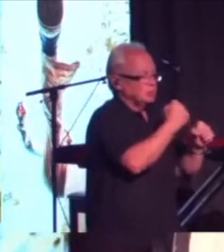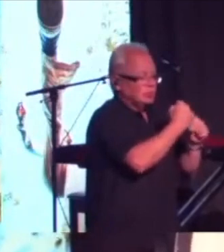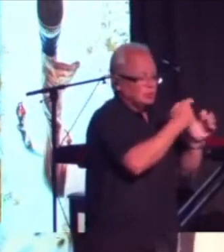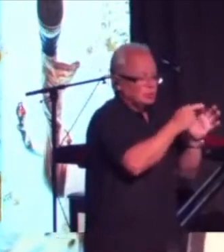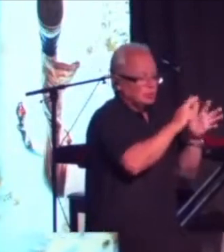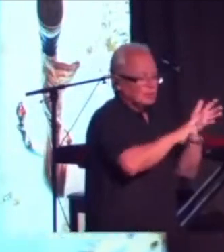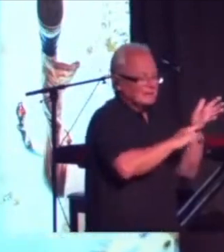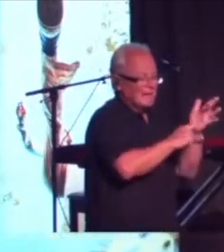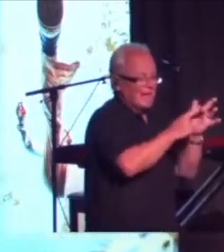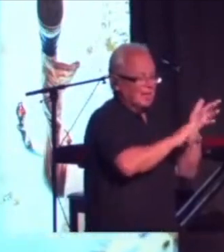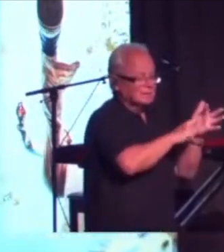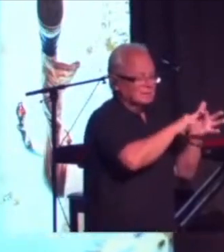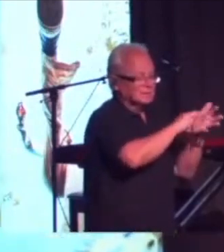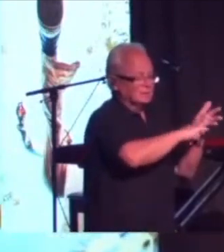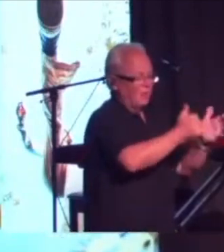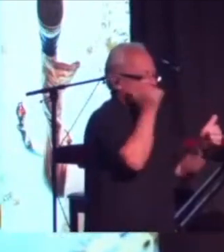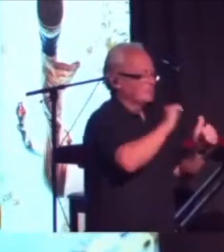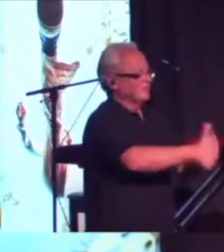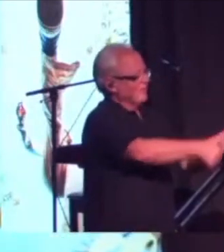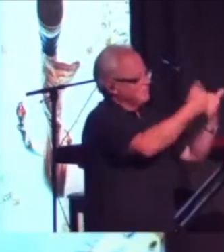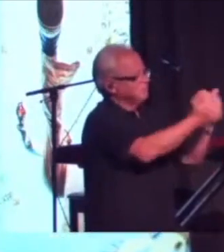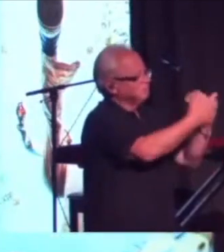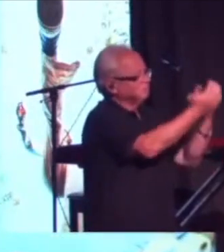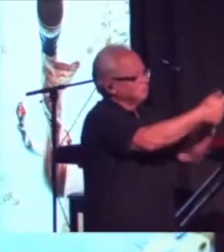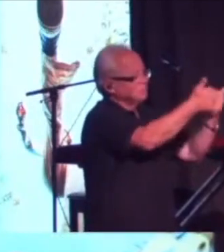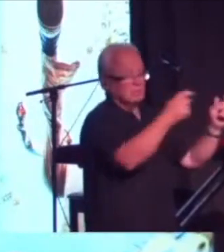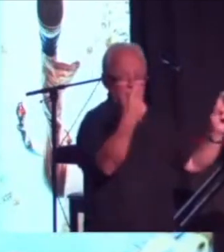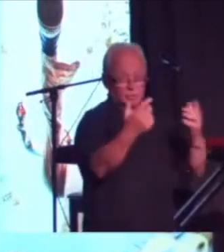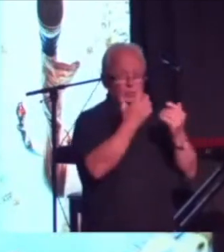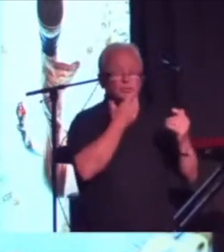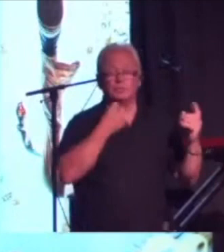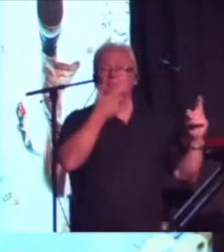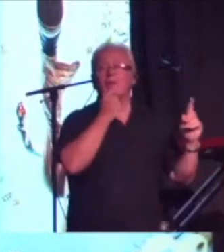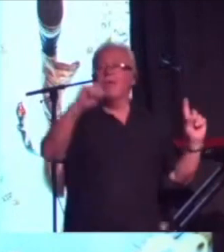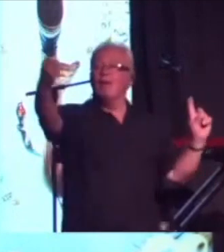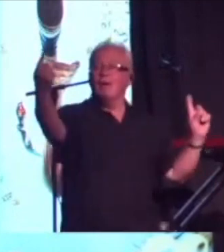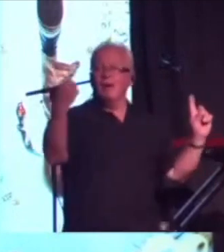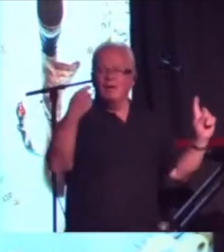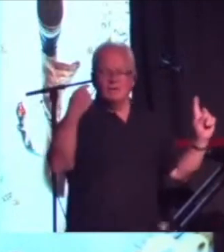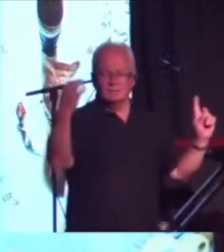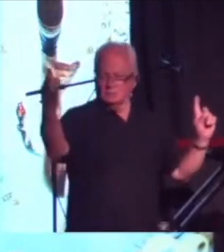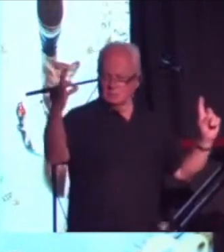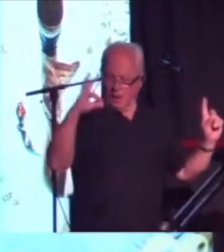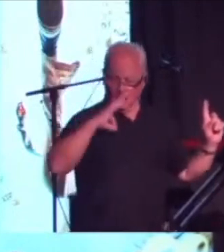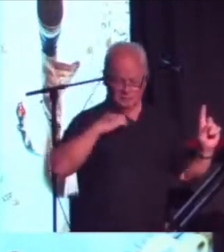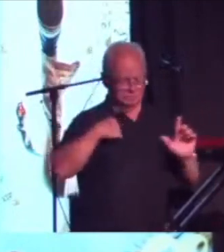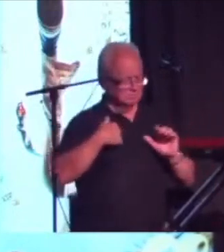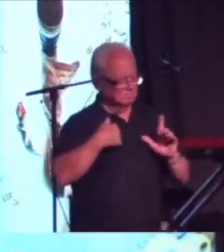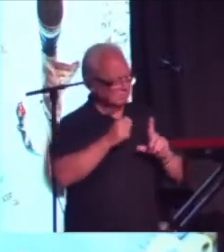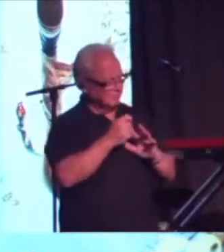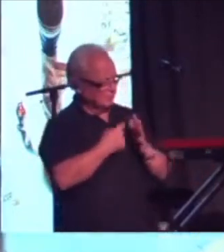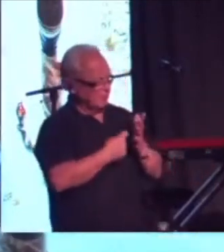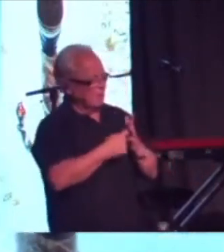and until the Jews came. And the Jews started to look at him and say, Peter, why are you doing that? And all of a sudden, Peter started to